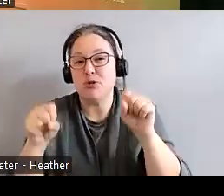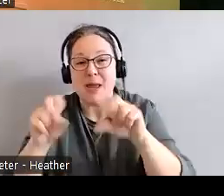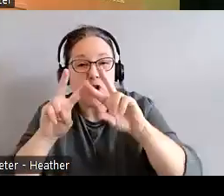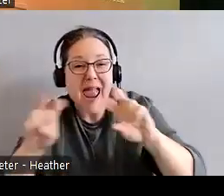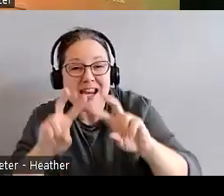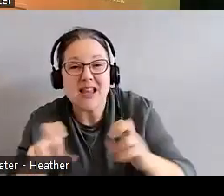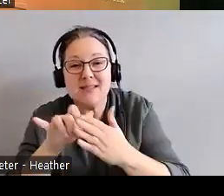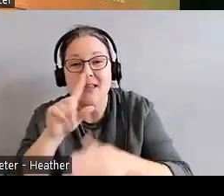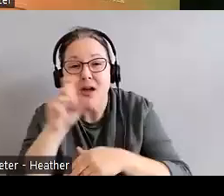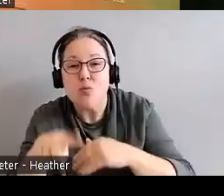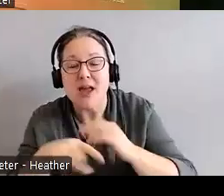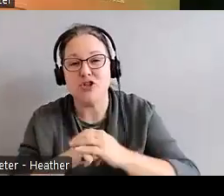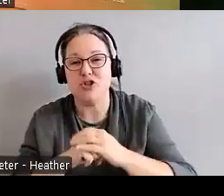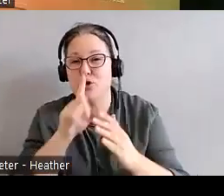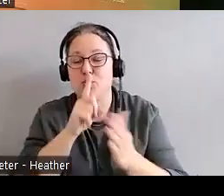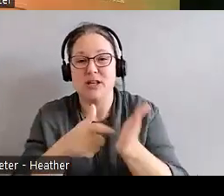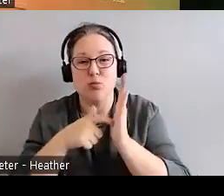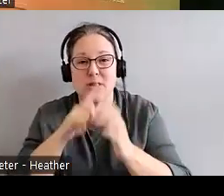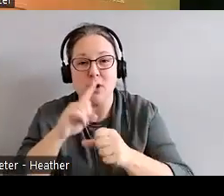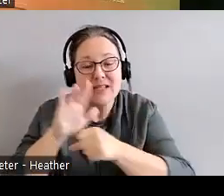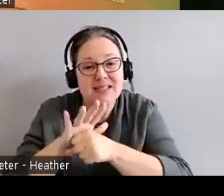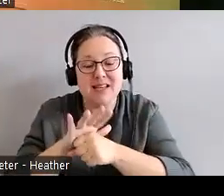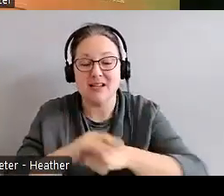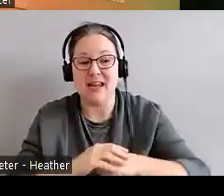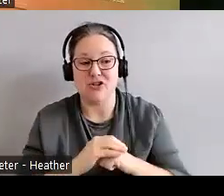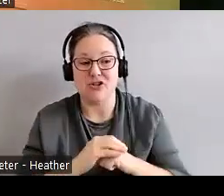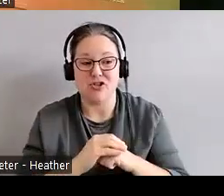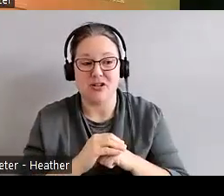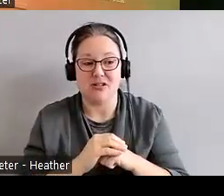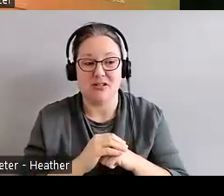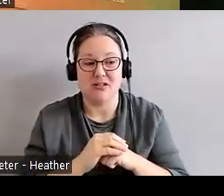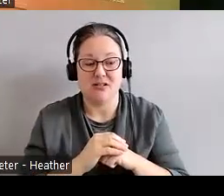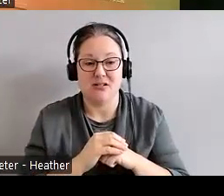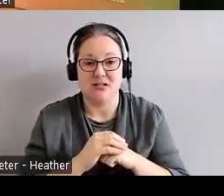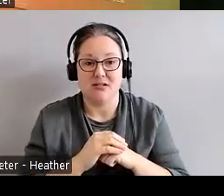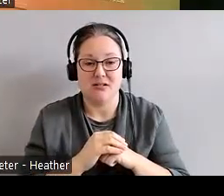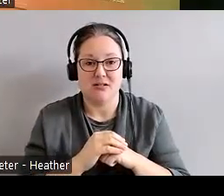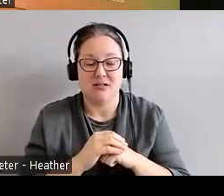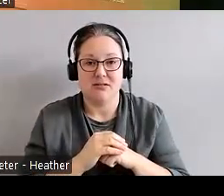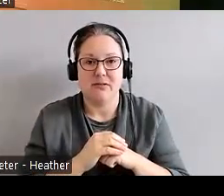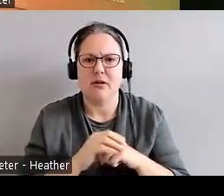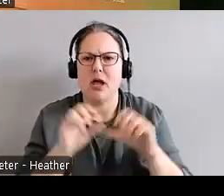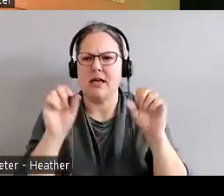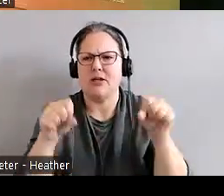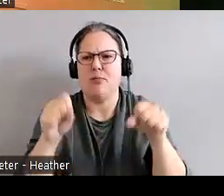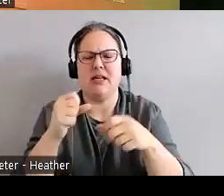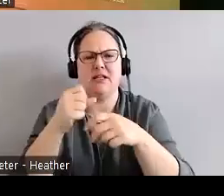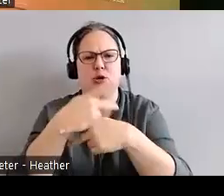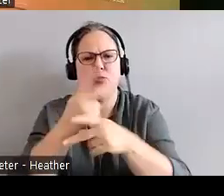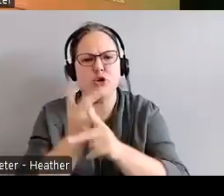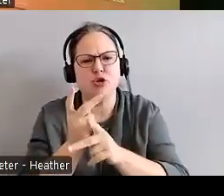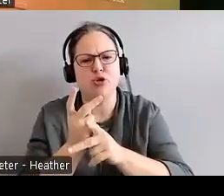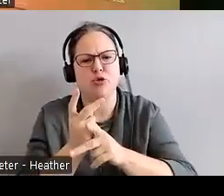really takes dedication and skills and to produce high quality, impactful results.